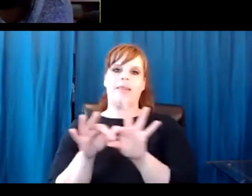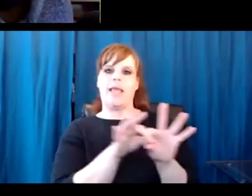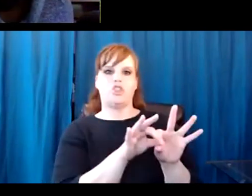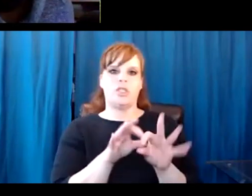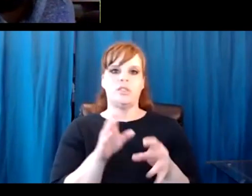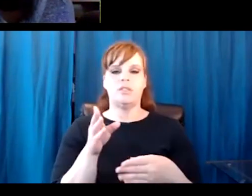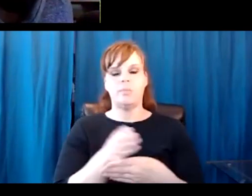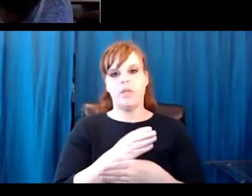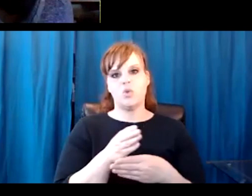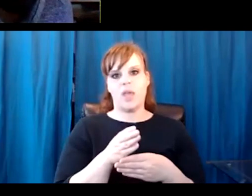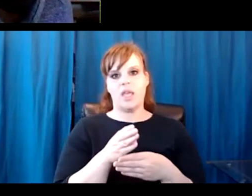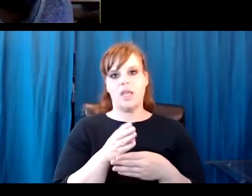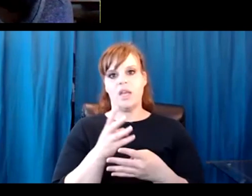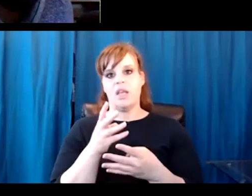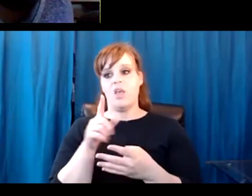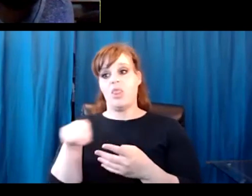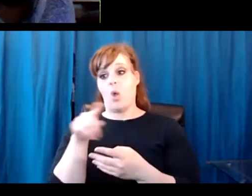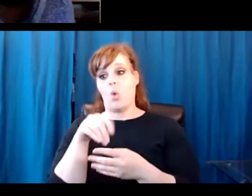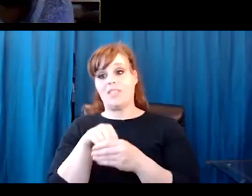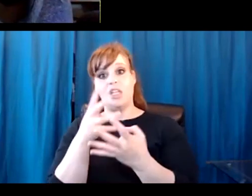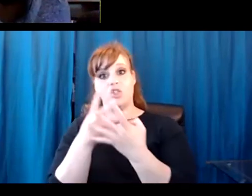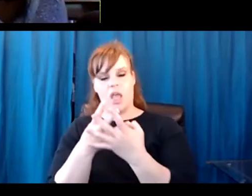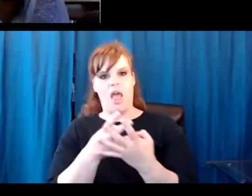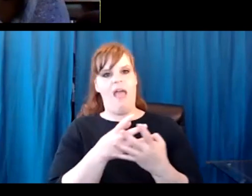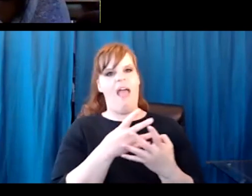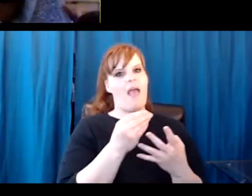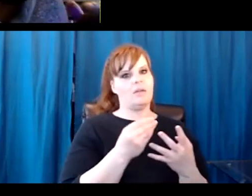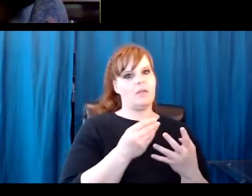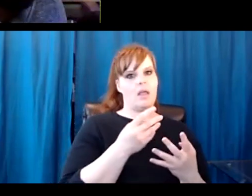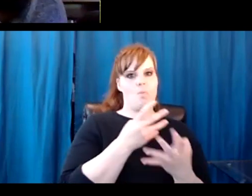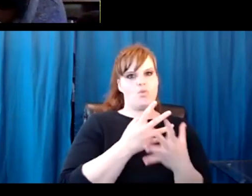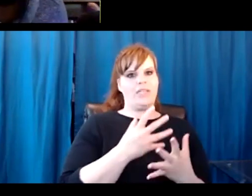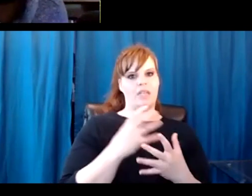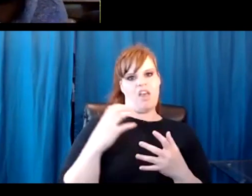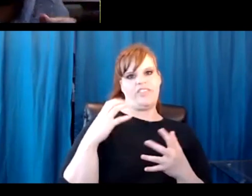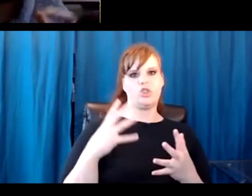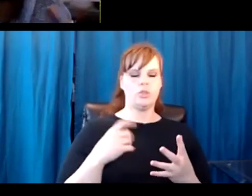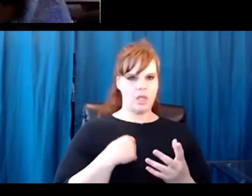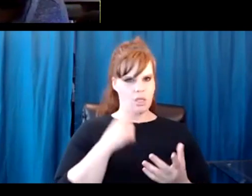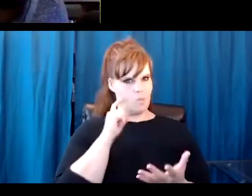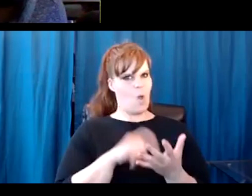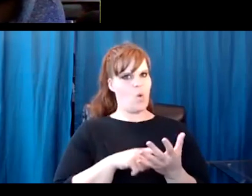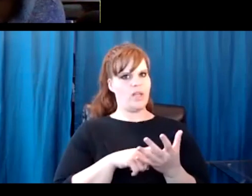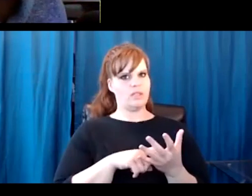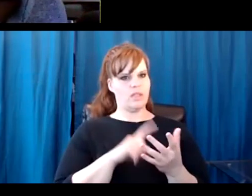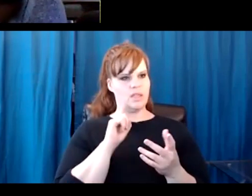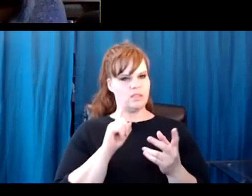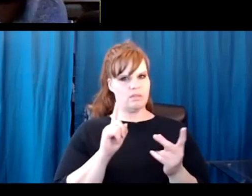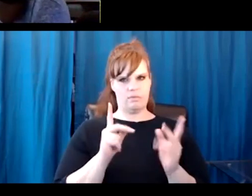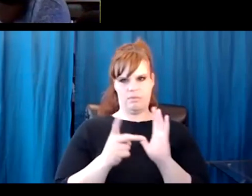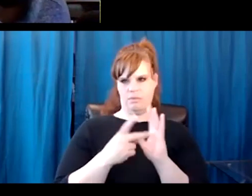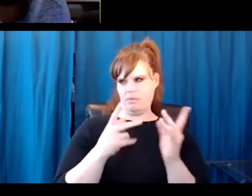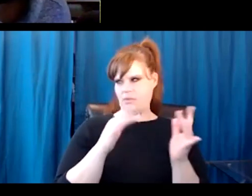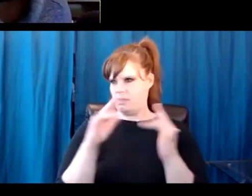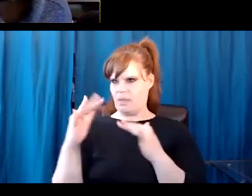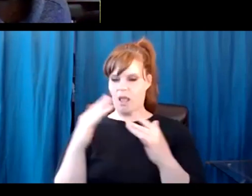know, the incarcerated and prison officials, and you'll automatically notice this sort of multiplicity. You know, why do